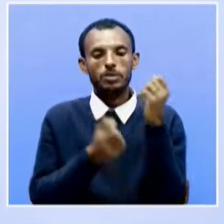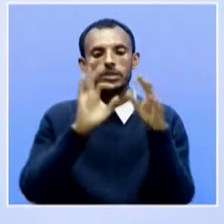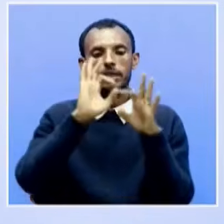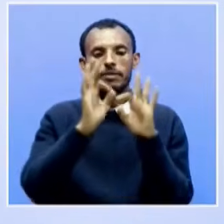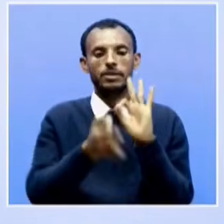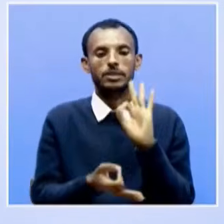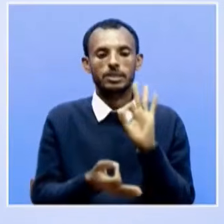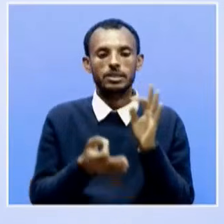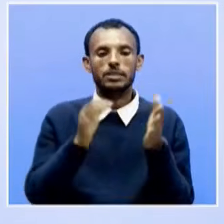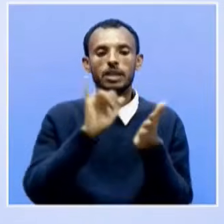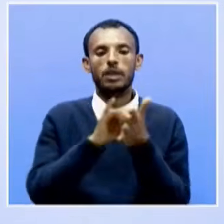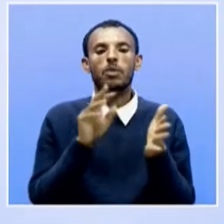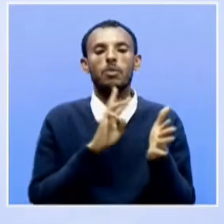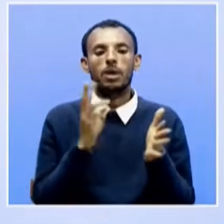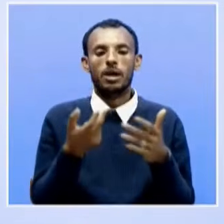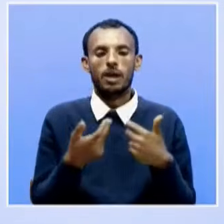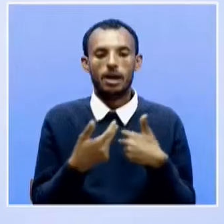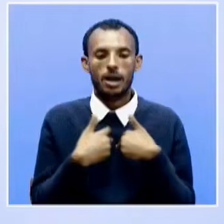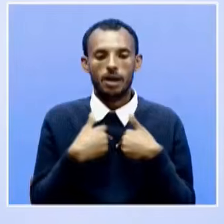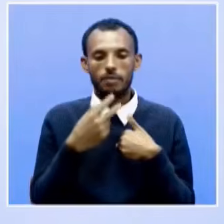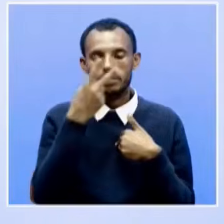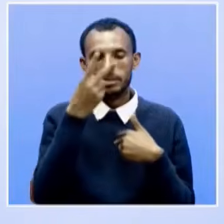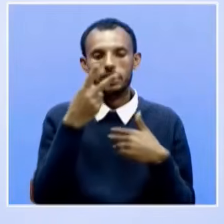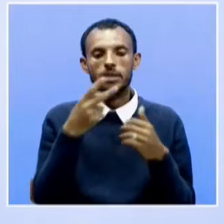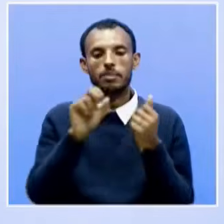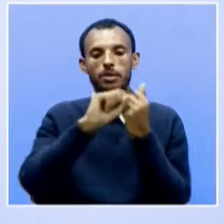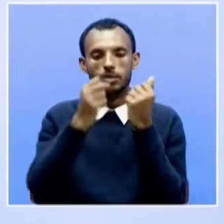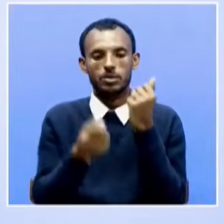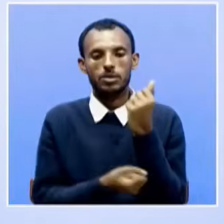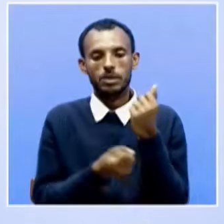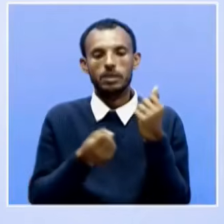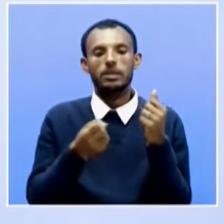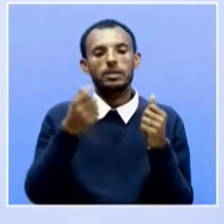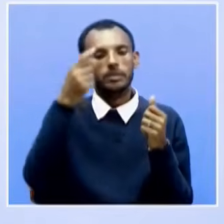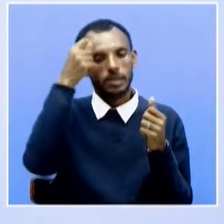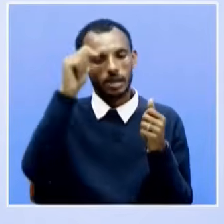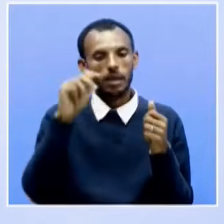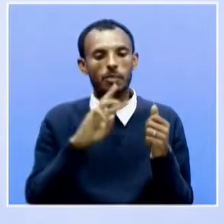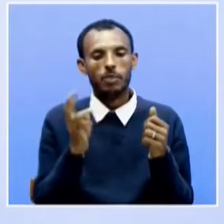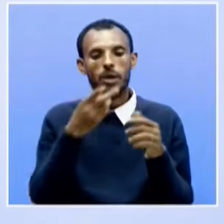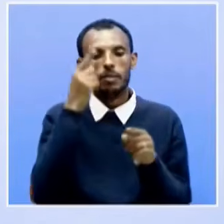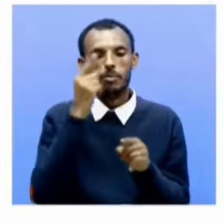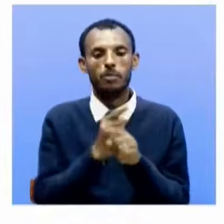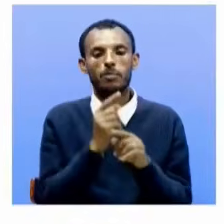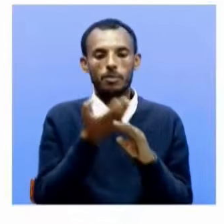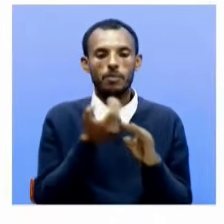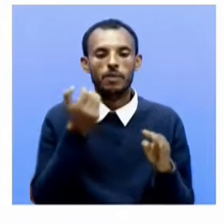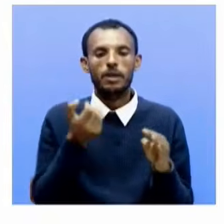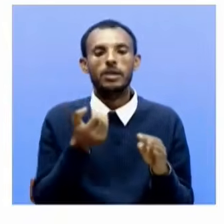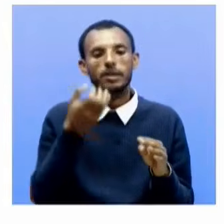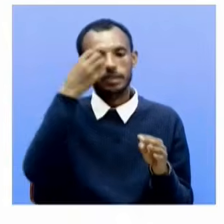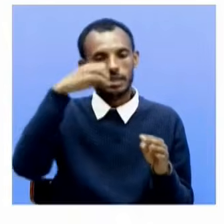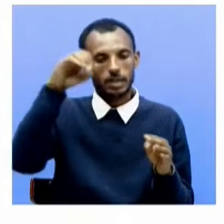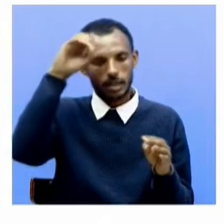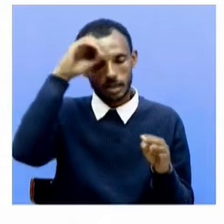that we have seen, based on the theorem that we proved before, the degree measure of